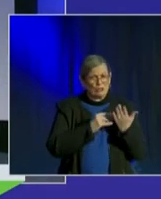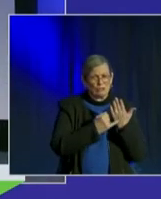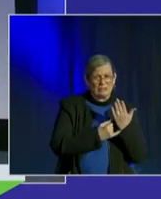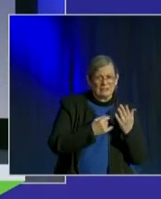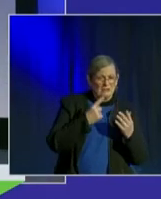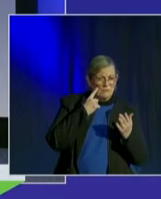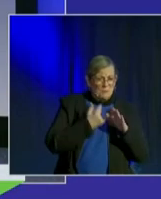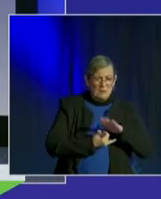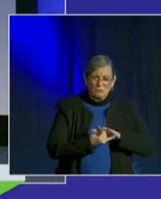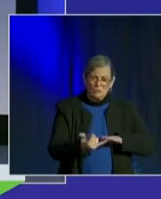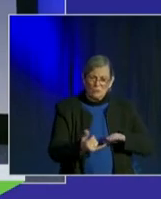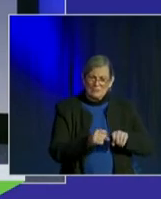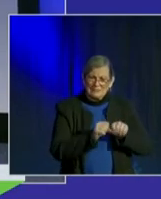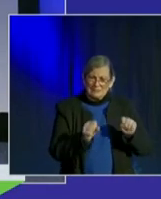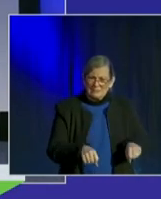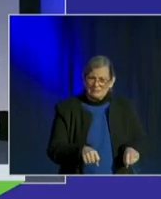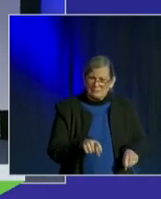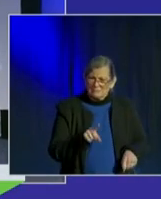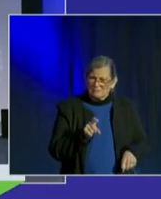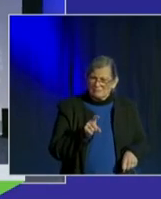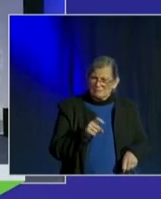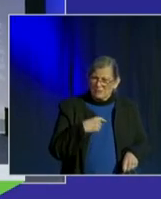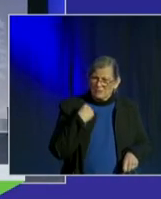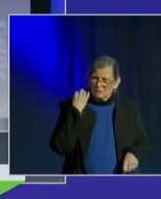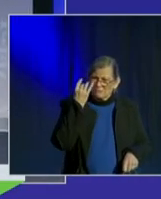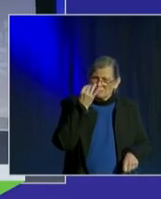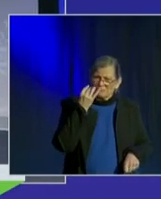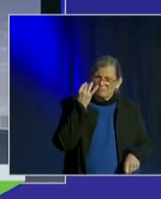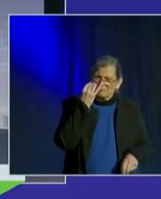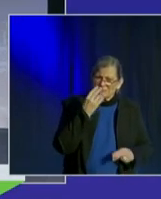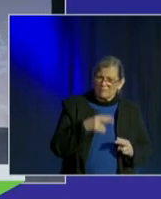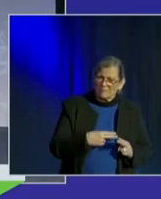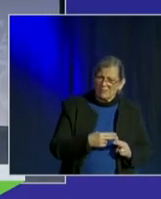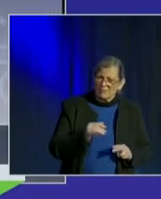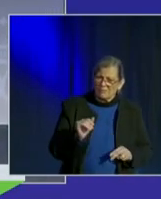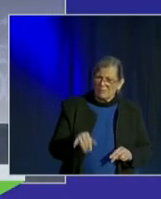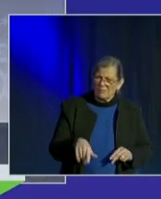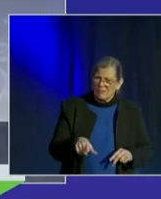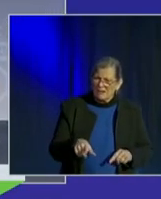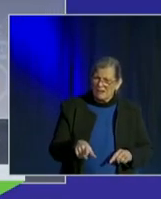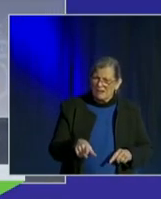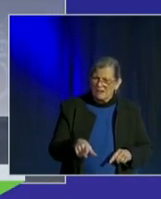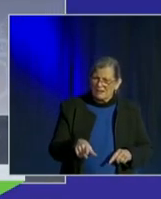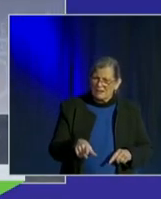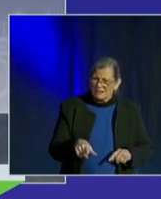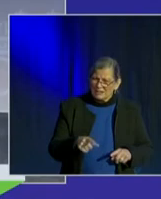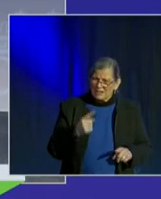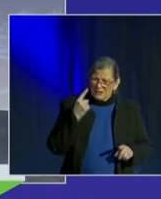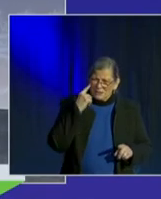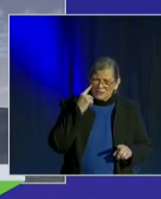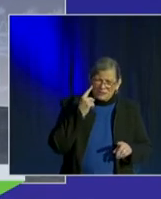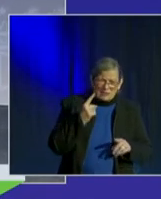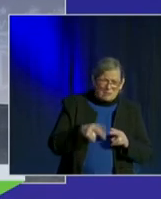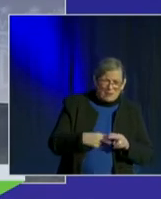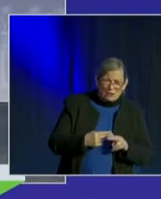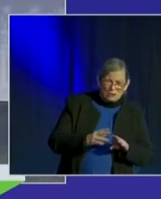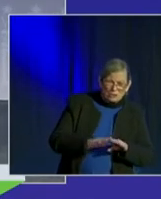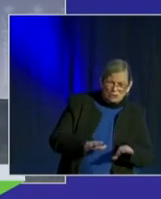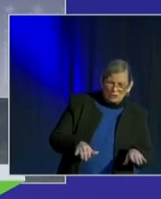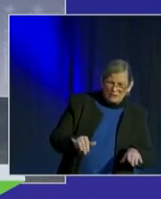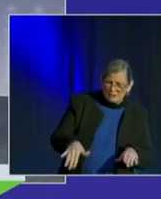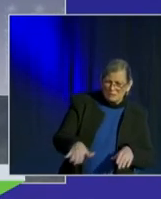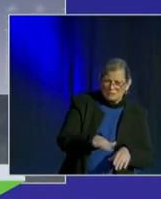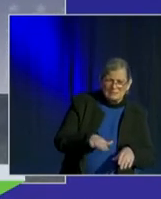overall Bunning Road reconstruction project, and how the government is ensuring that excuse me, the funding